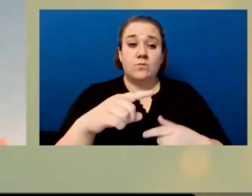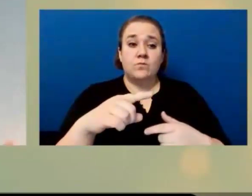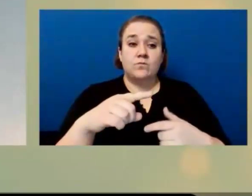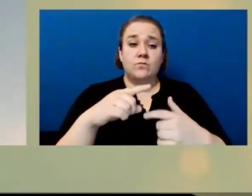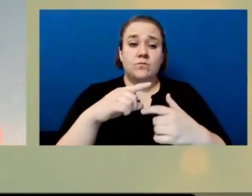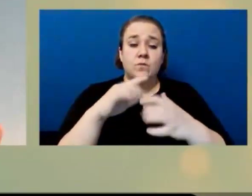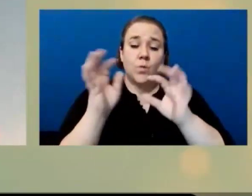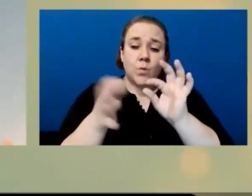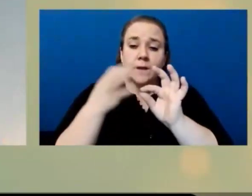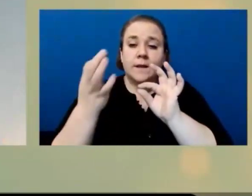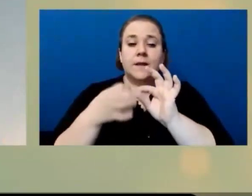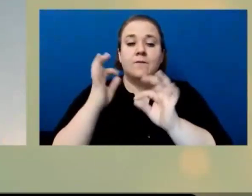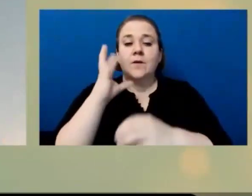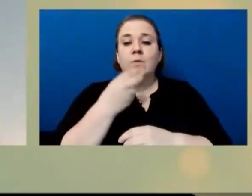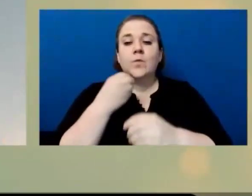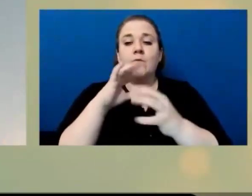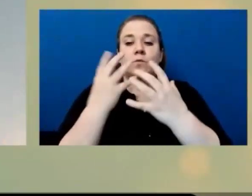care cannot be stopped.